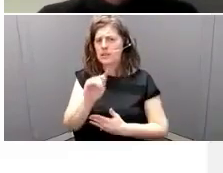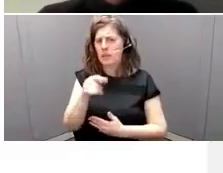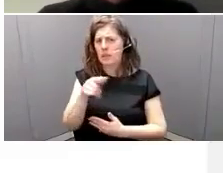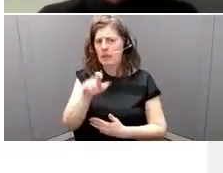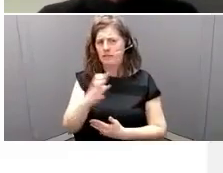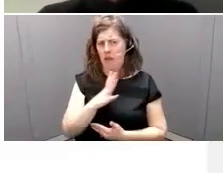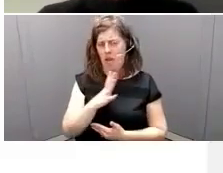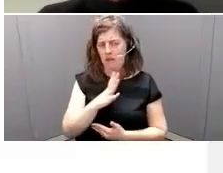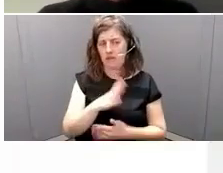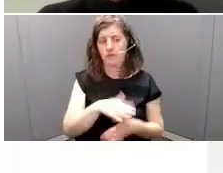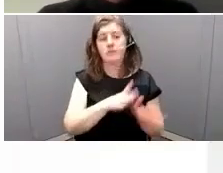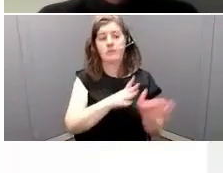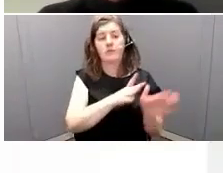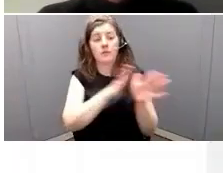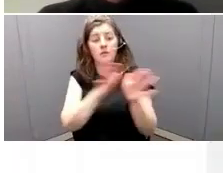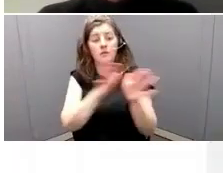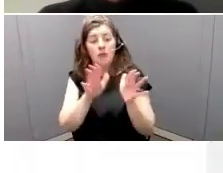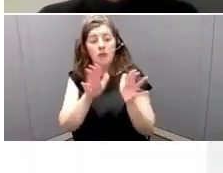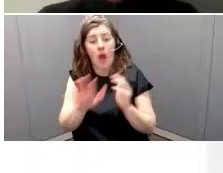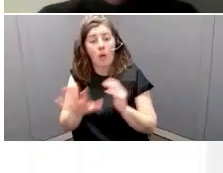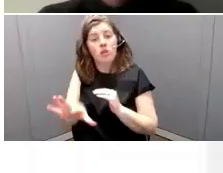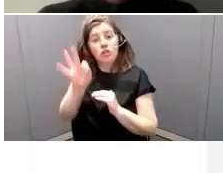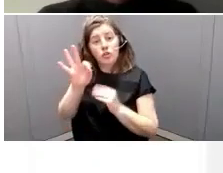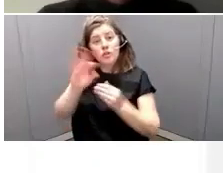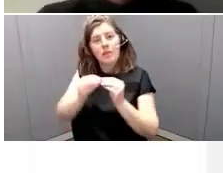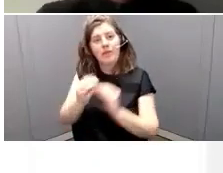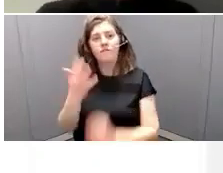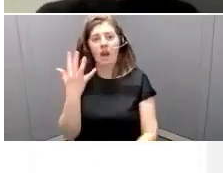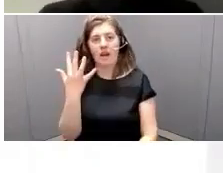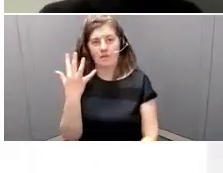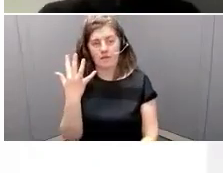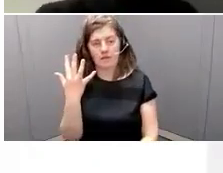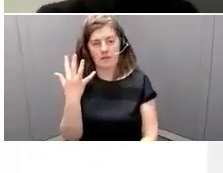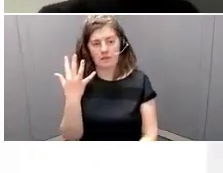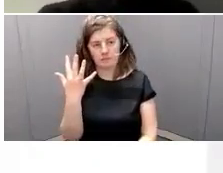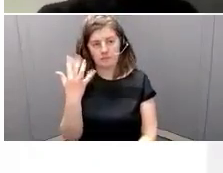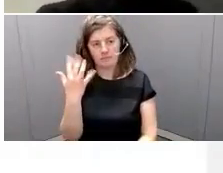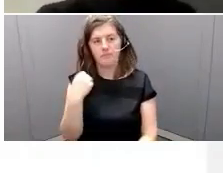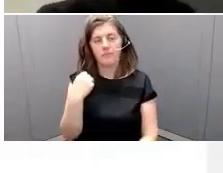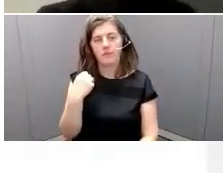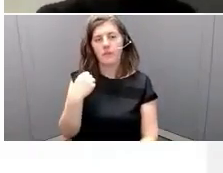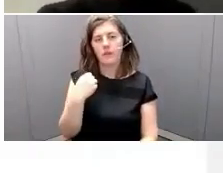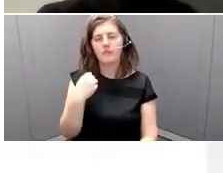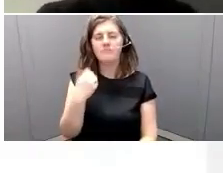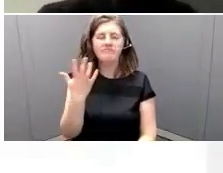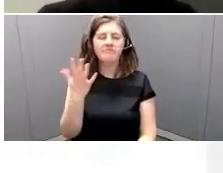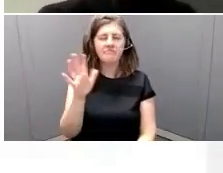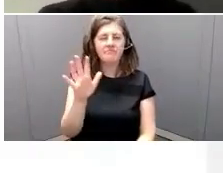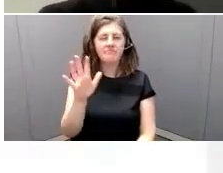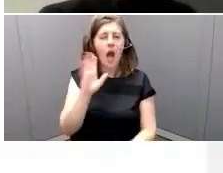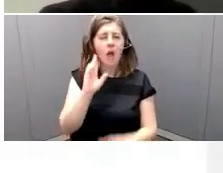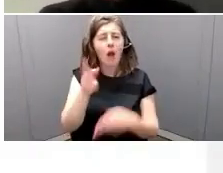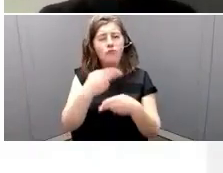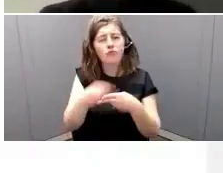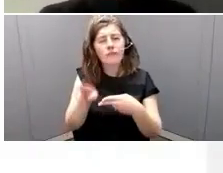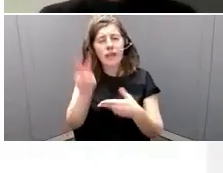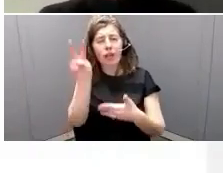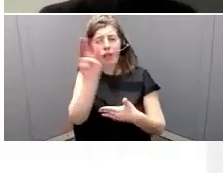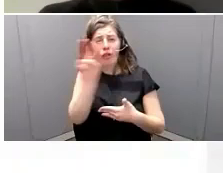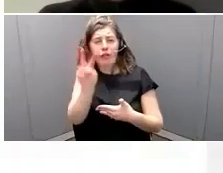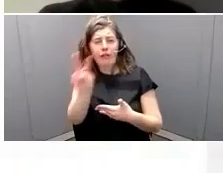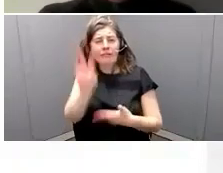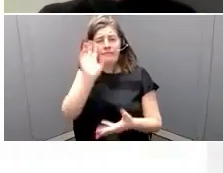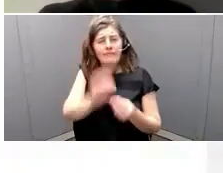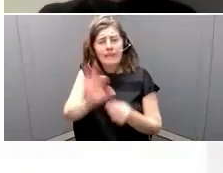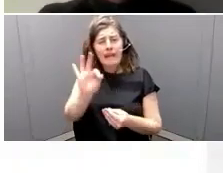I will choose template number 5. But just briefly looking at these 9 different